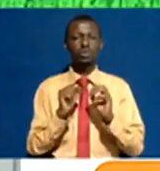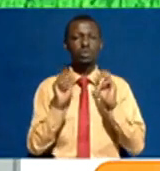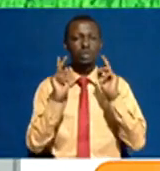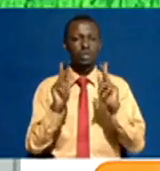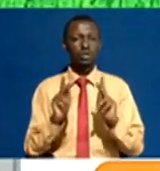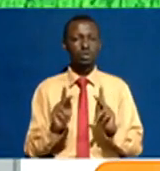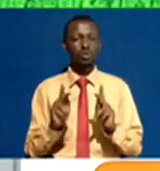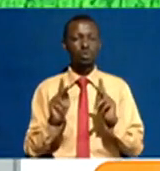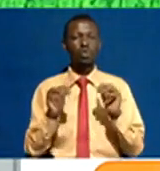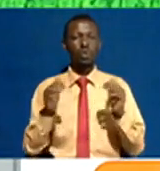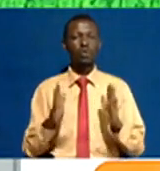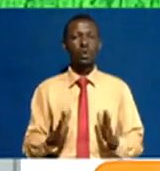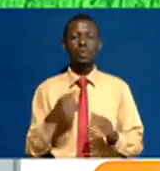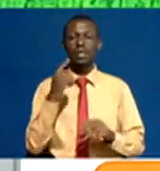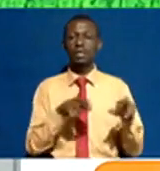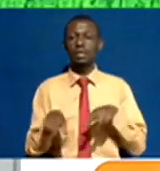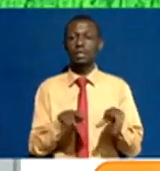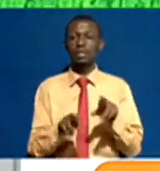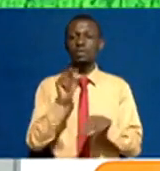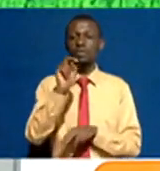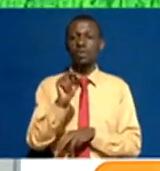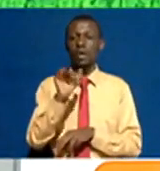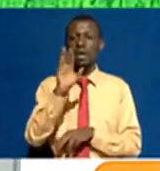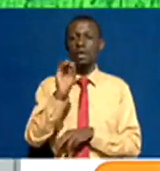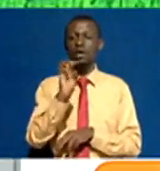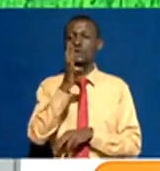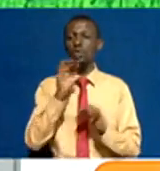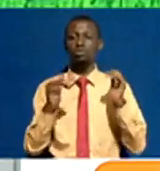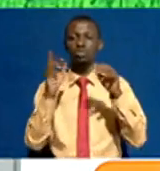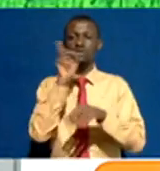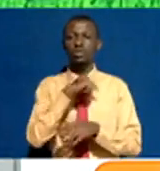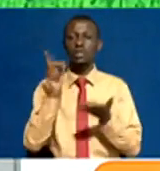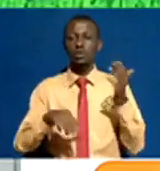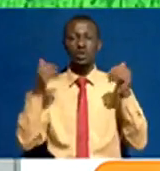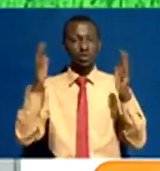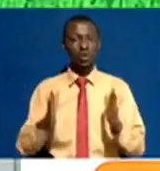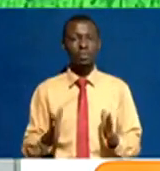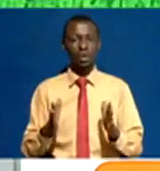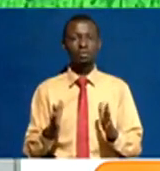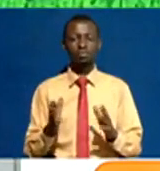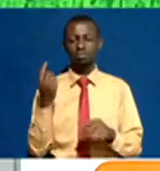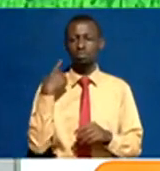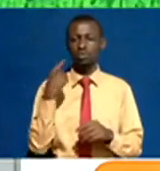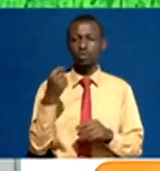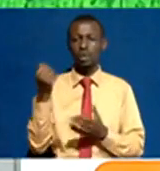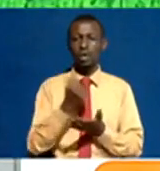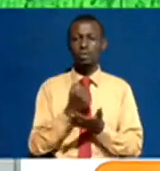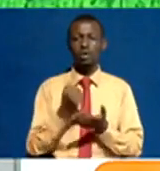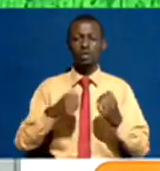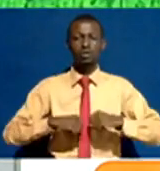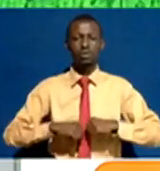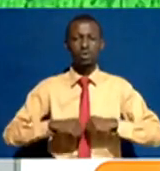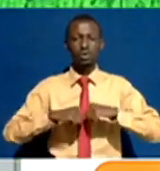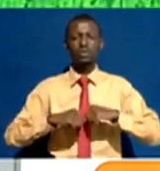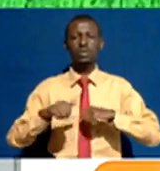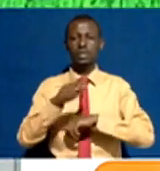River Nyando broke its banks. And as Laura Otieno now reports, the farmers are now calling on the newly appointed CEO to the National Irrigation Authority